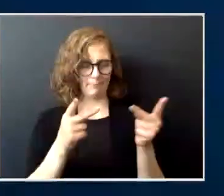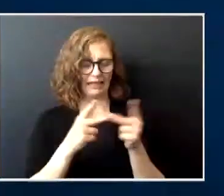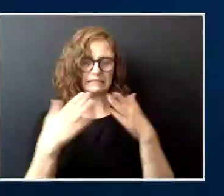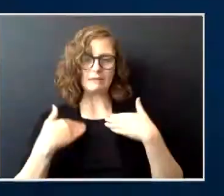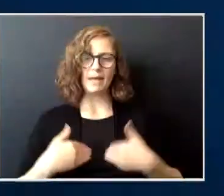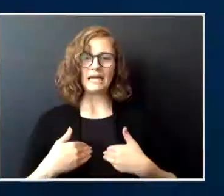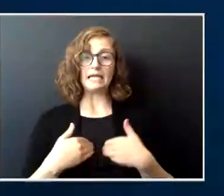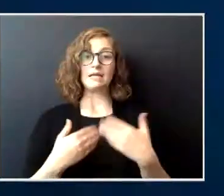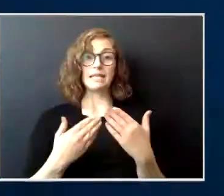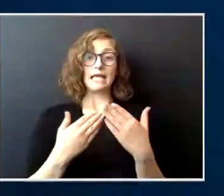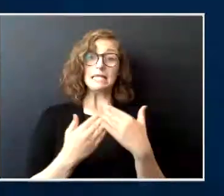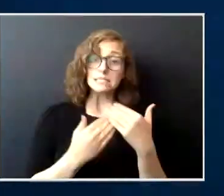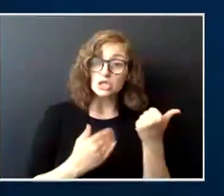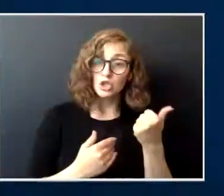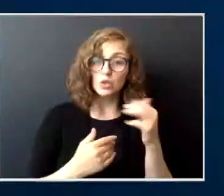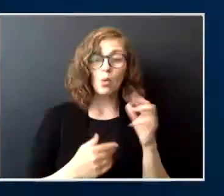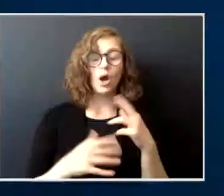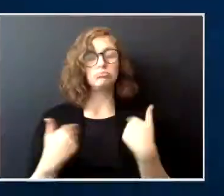on?